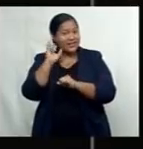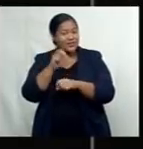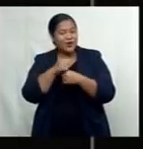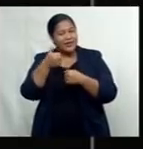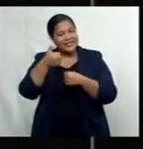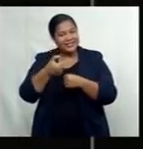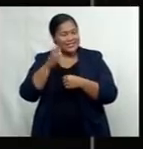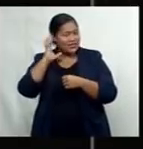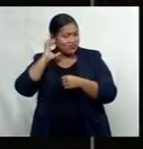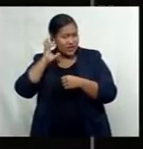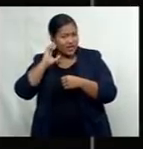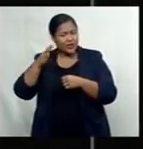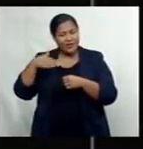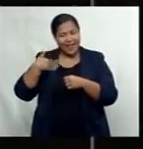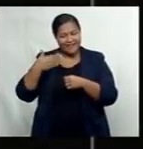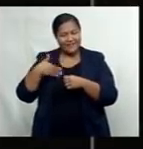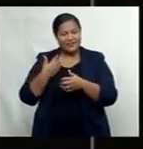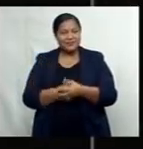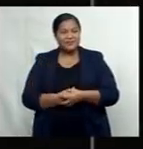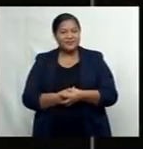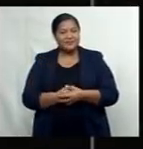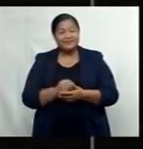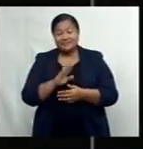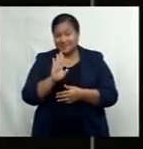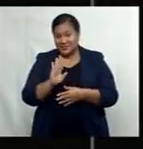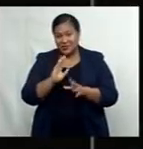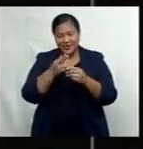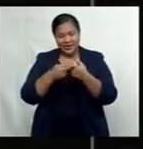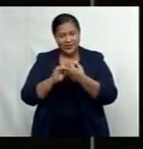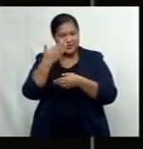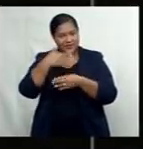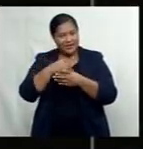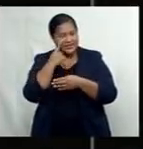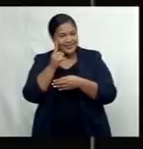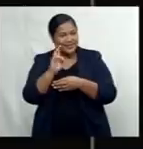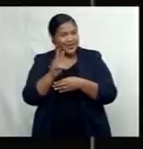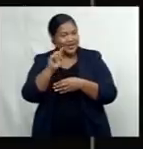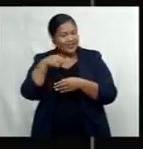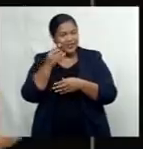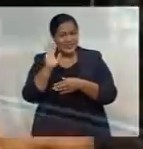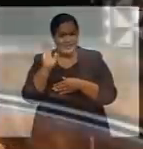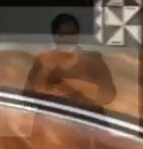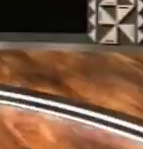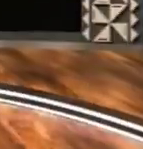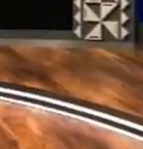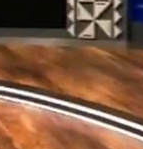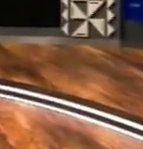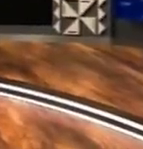6 radio stations live. That's your news for tonight. I'll see you again tomorrow. Madam Martha.